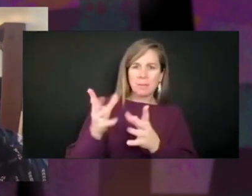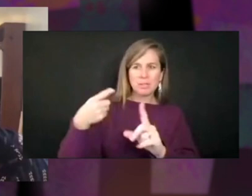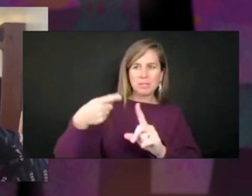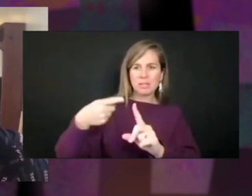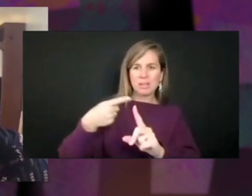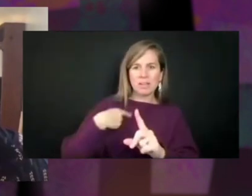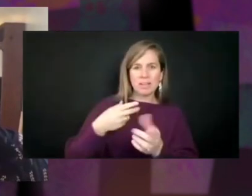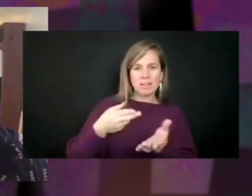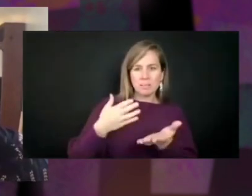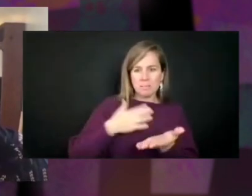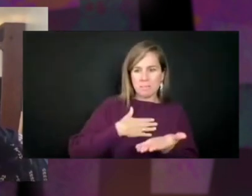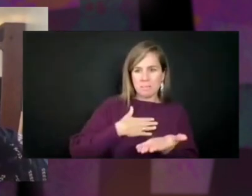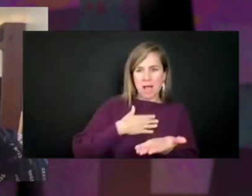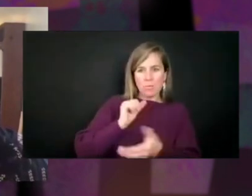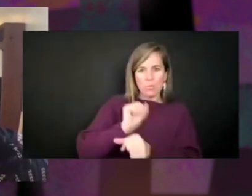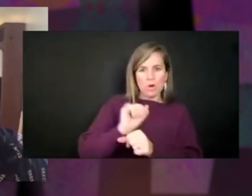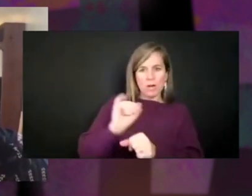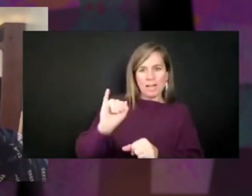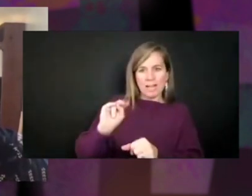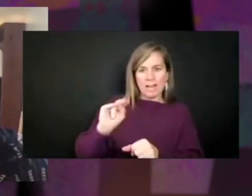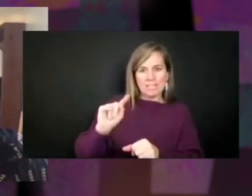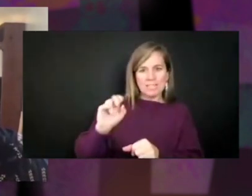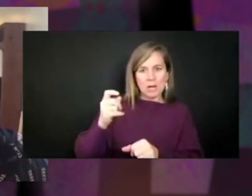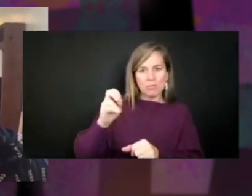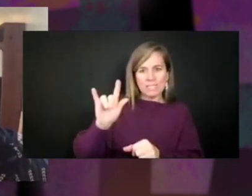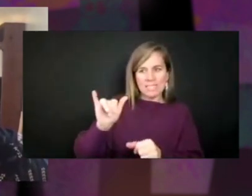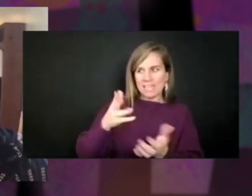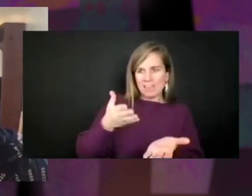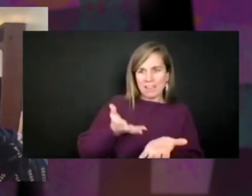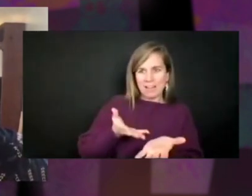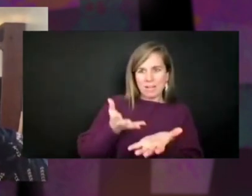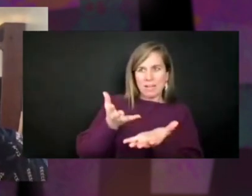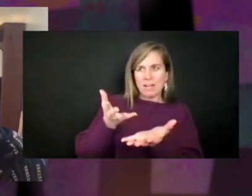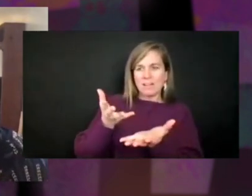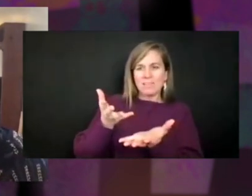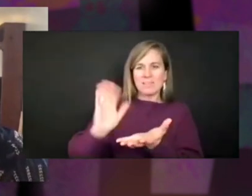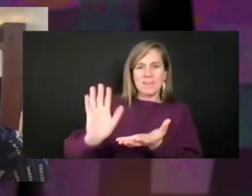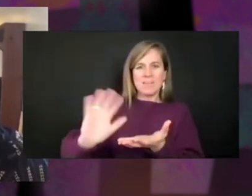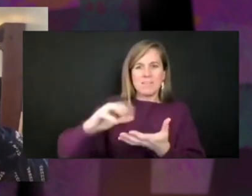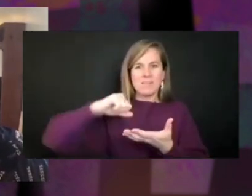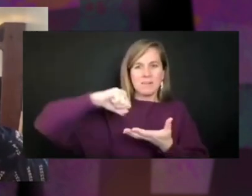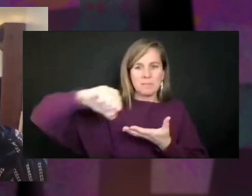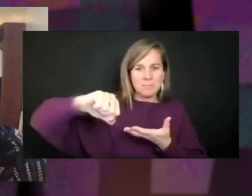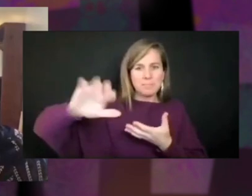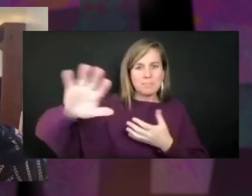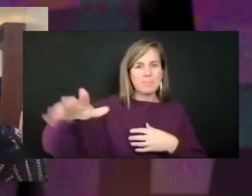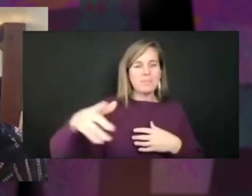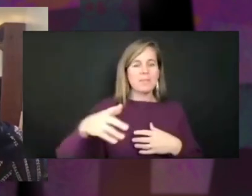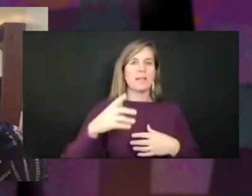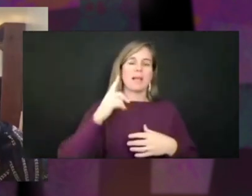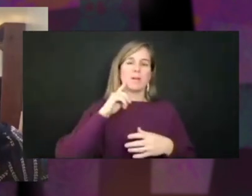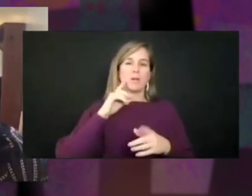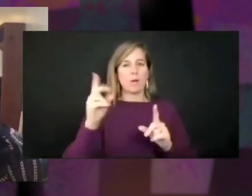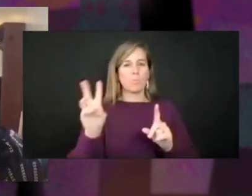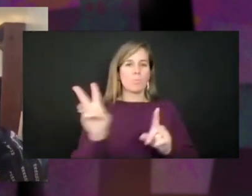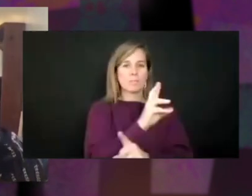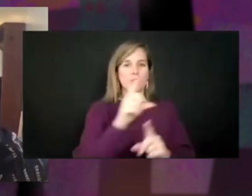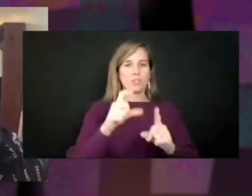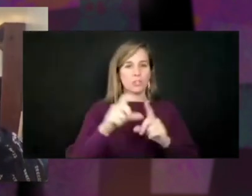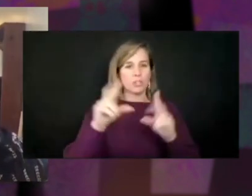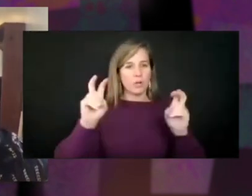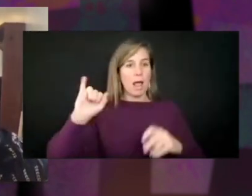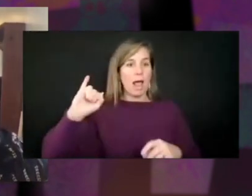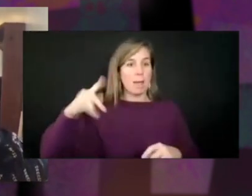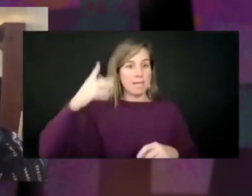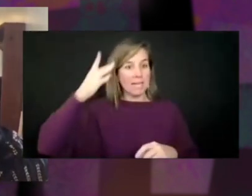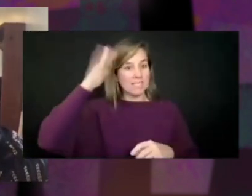layers of representation of the voices that are part of that work. It's sometimes things like, I'm going to use a super Western term, like intellectual property rights kind of